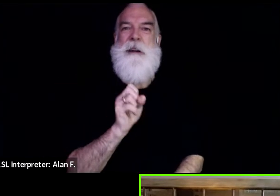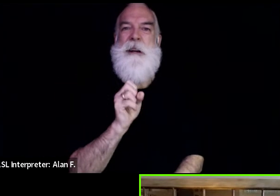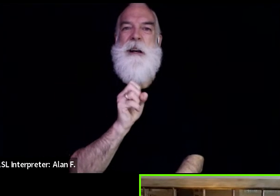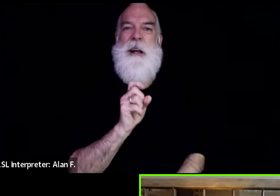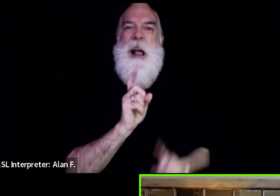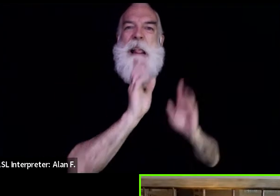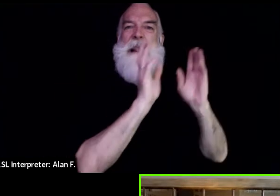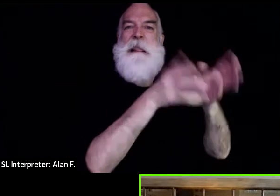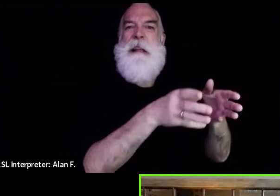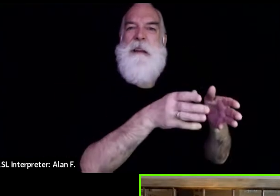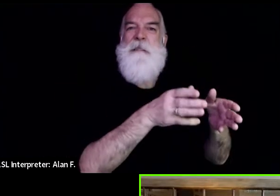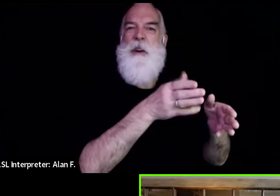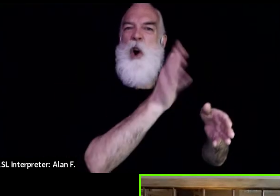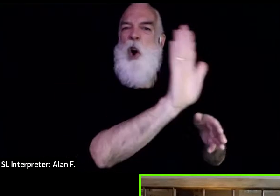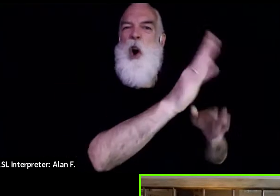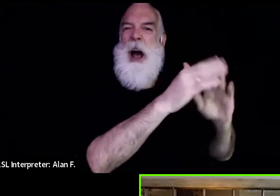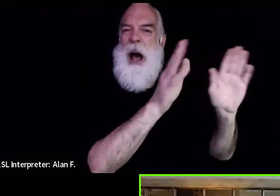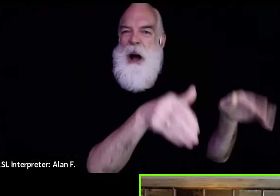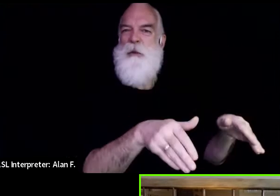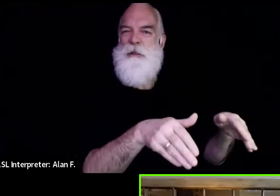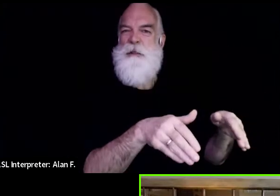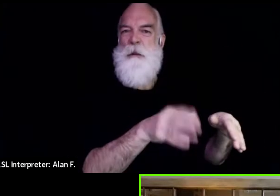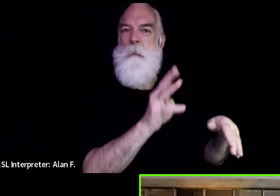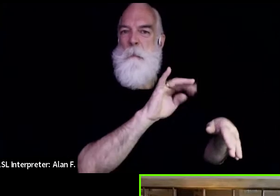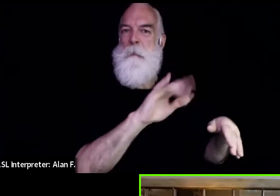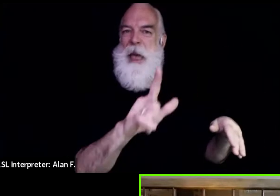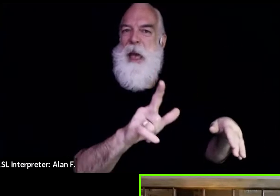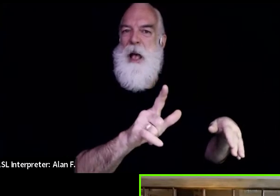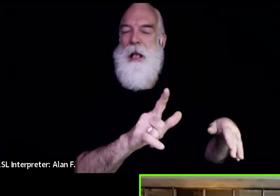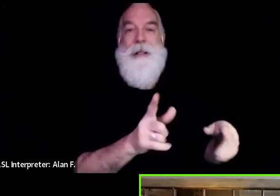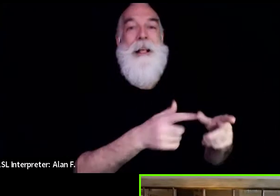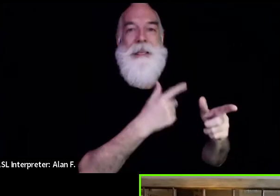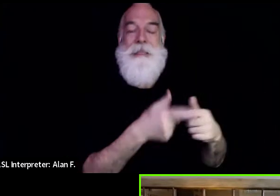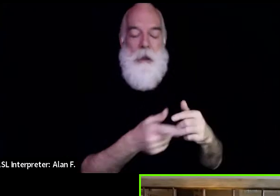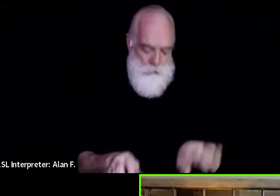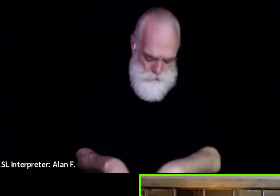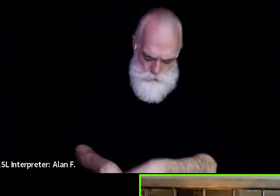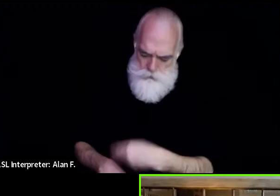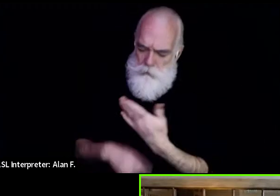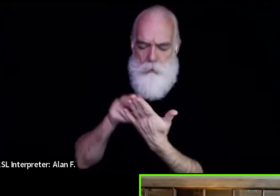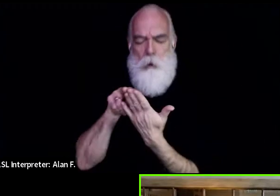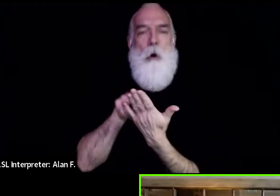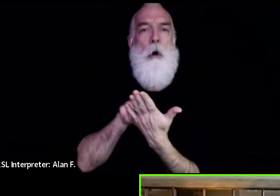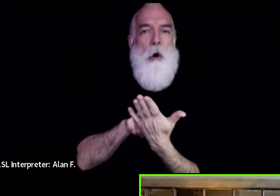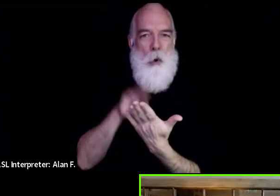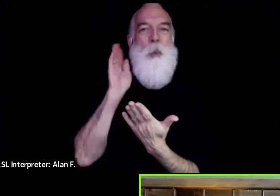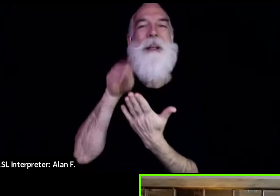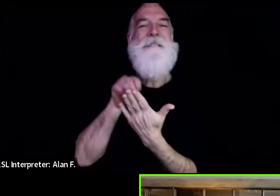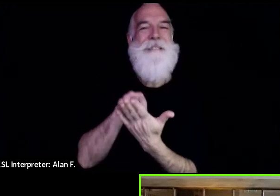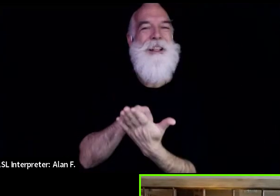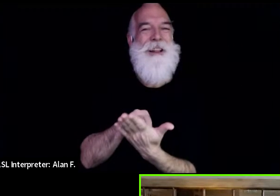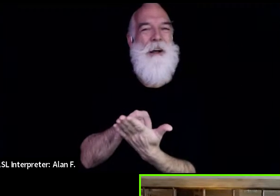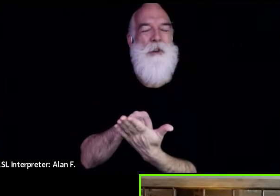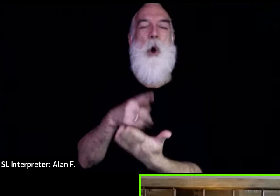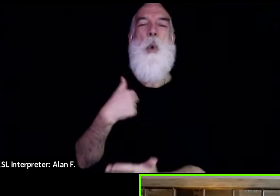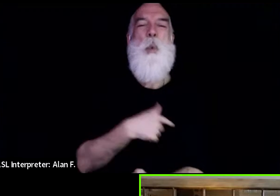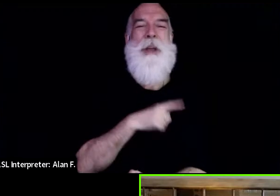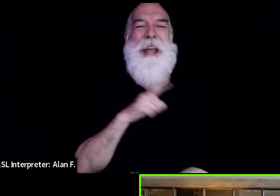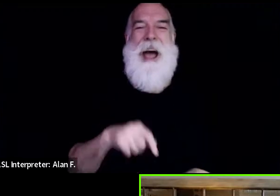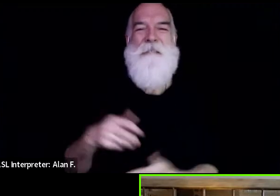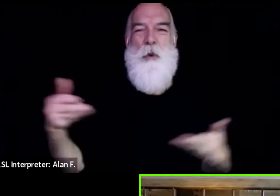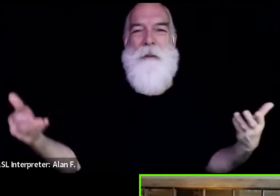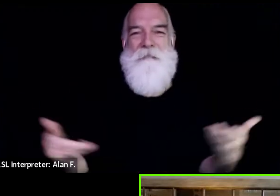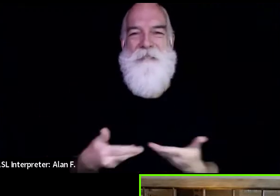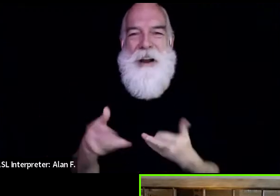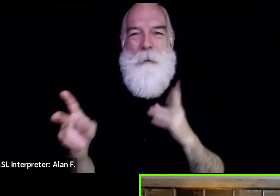think that we've got to make sure that we're speaking to our communities and inviting them to engage in the way that works best